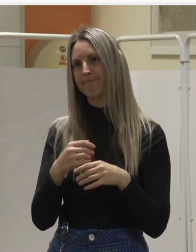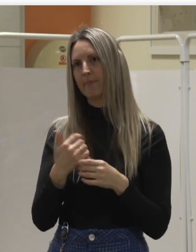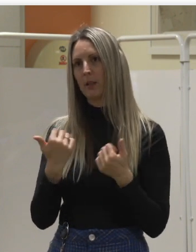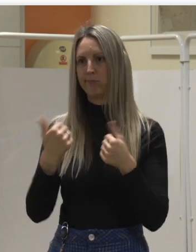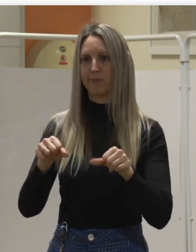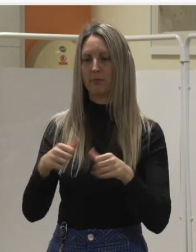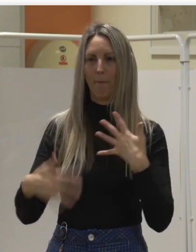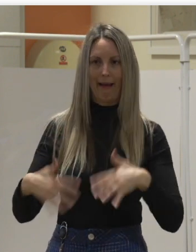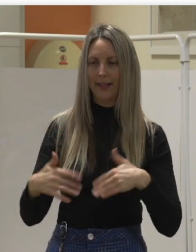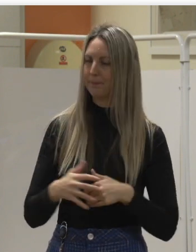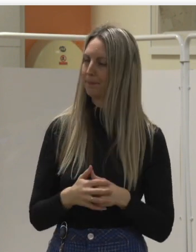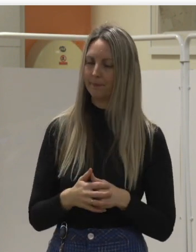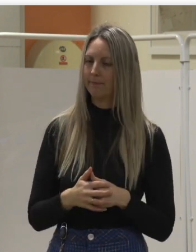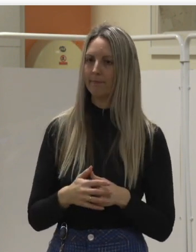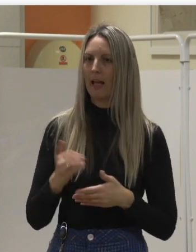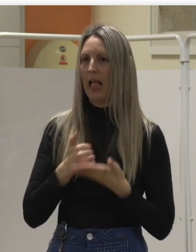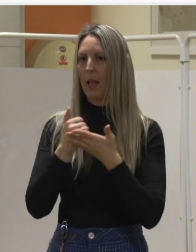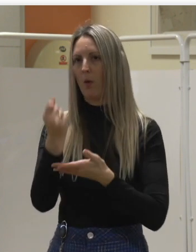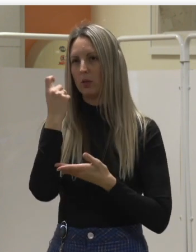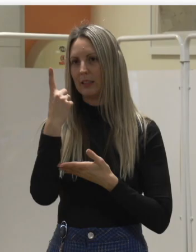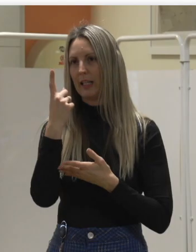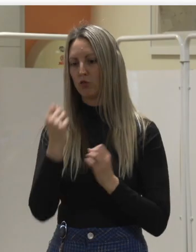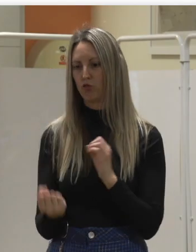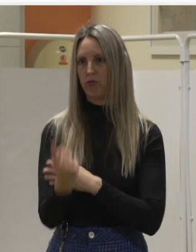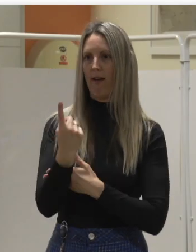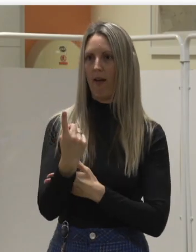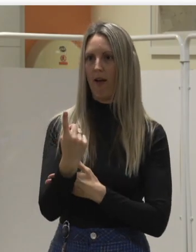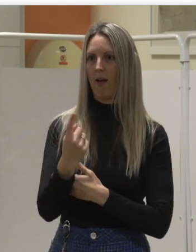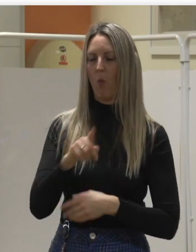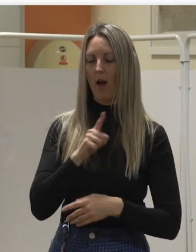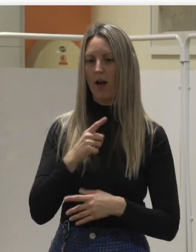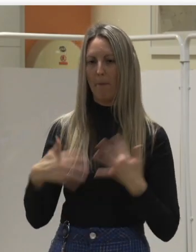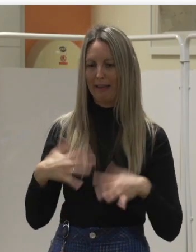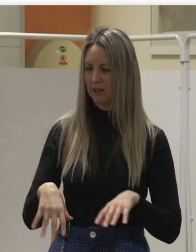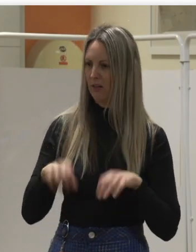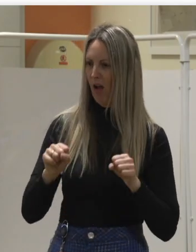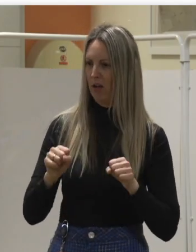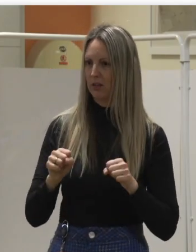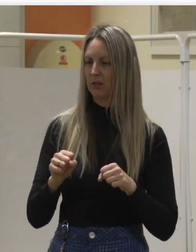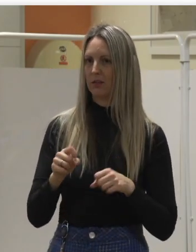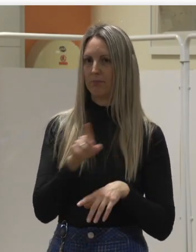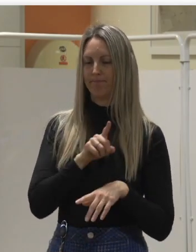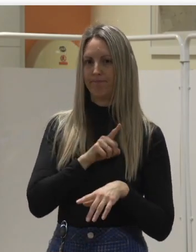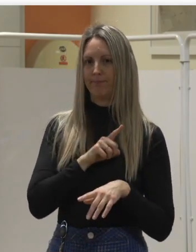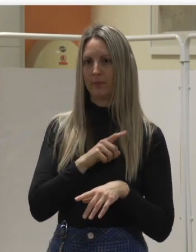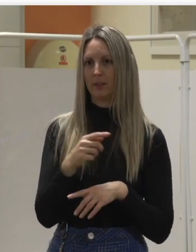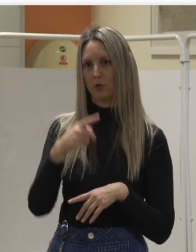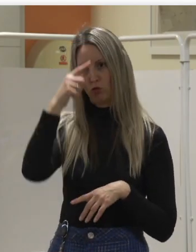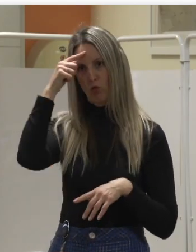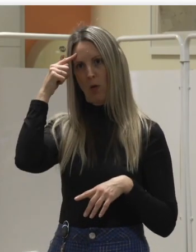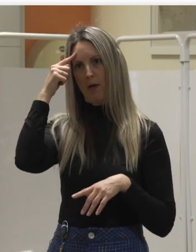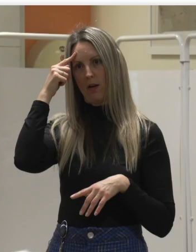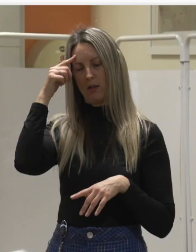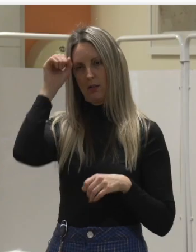has caused it, going back to that and processing that to come to terms with that will also helpful in the long run.